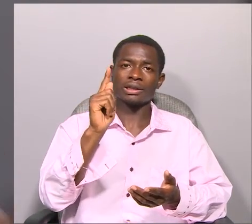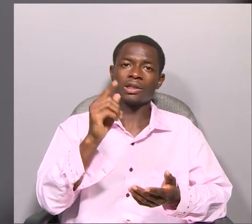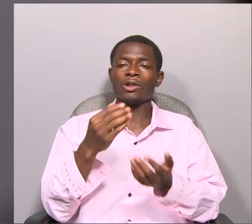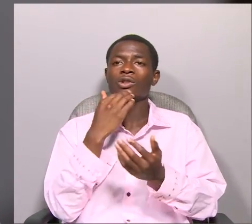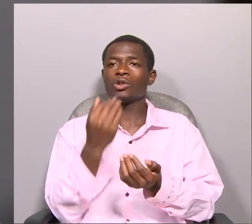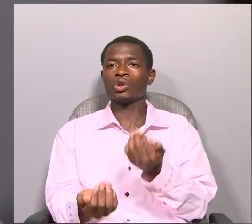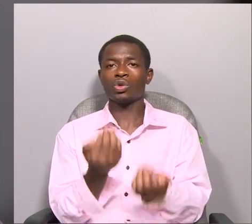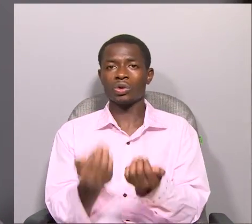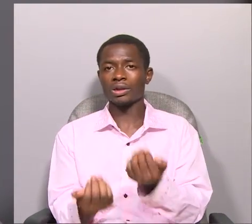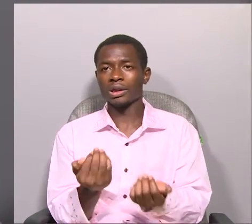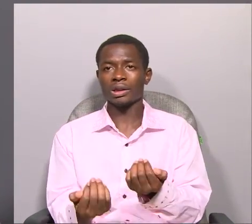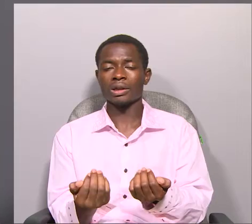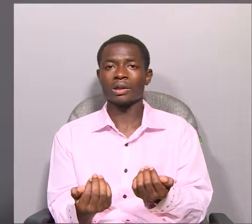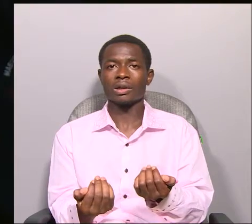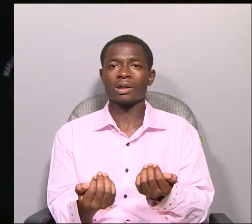yes,